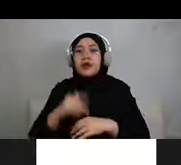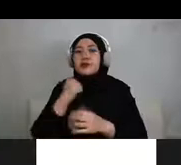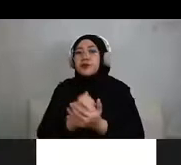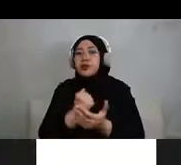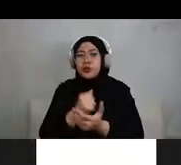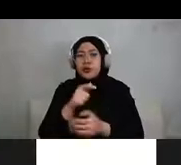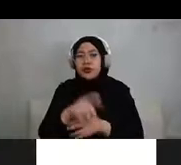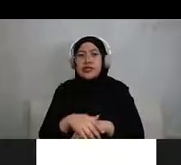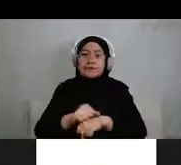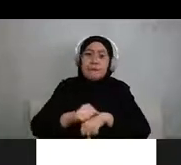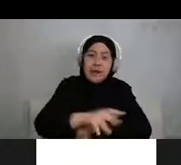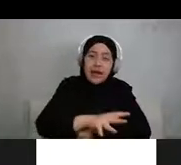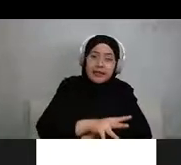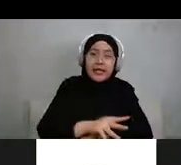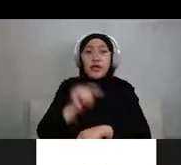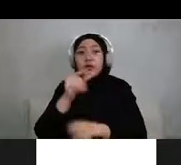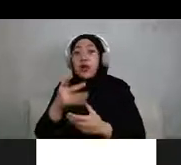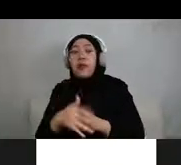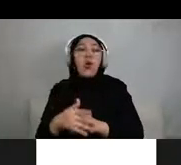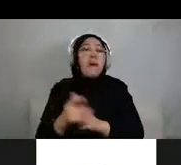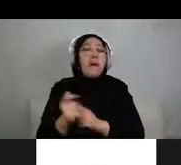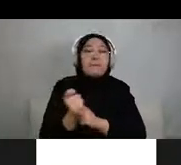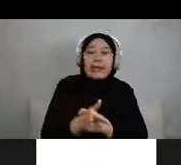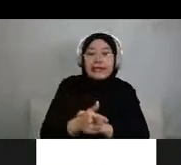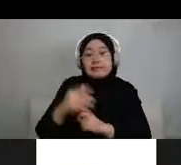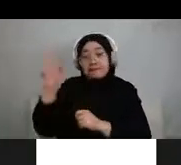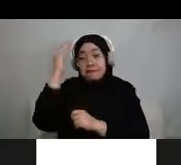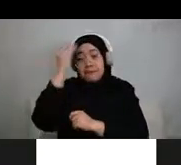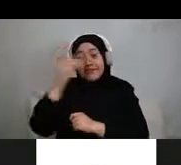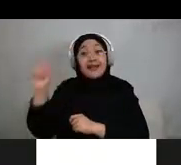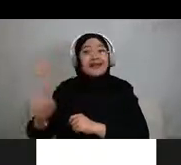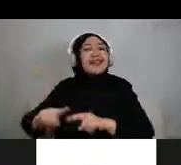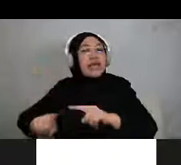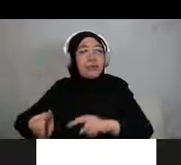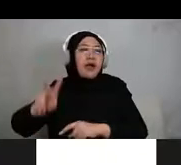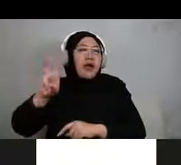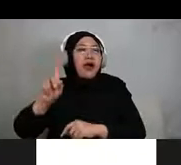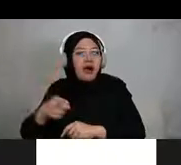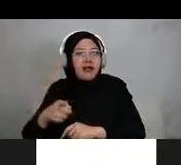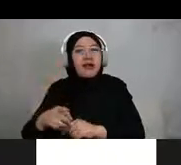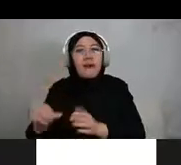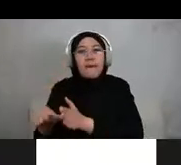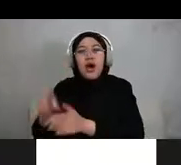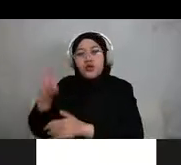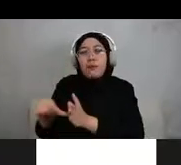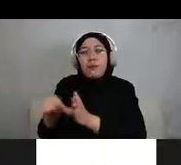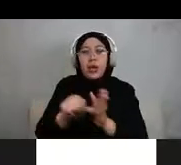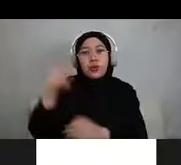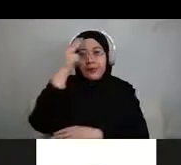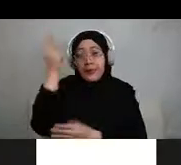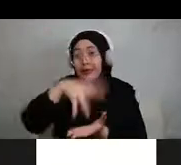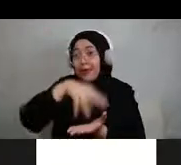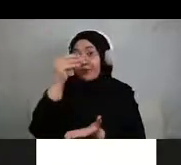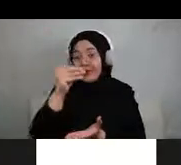electric buses. But there are certain things that are required from the government side. Like in this case, there was an escrow account which was opened.